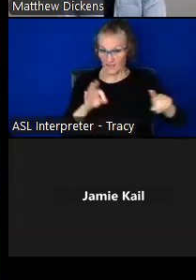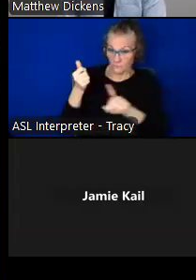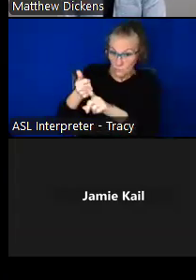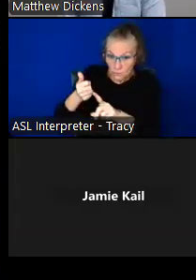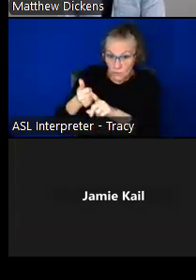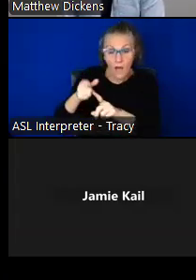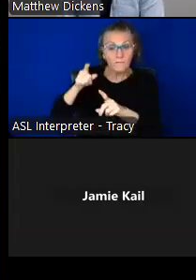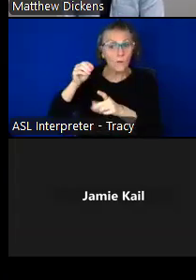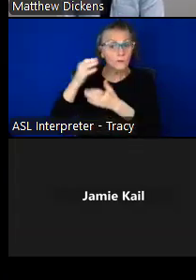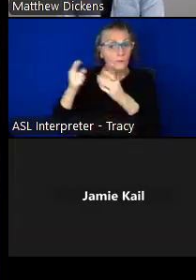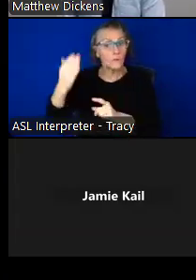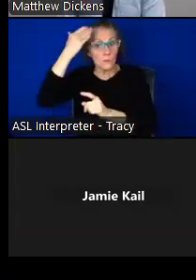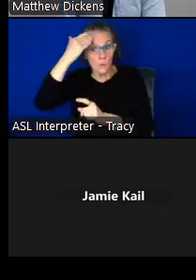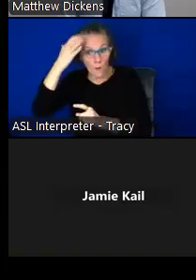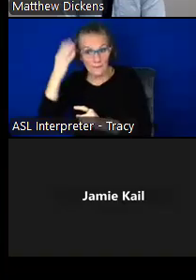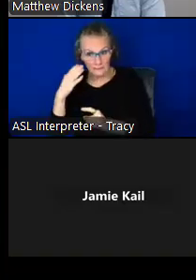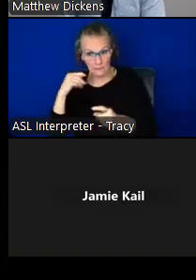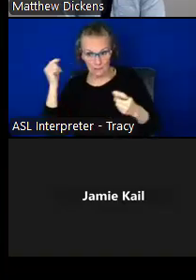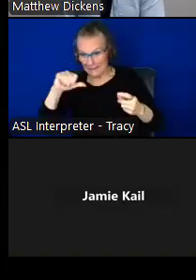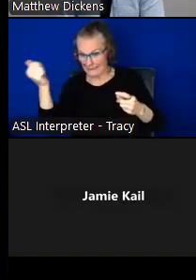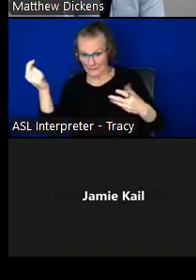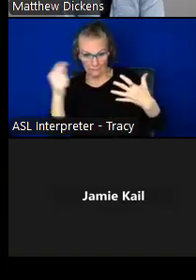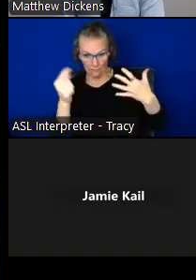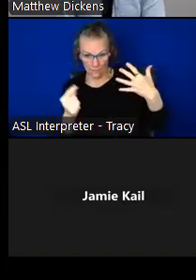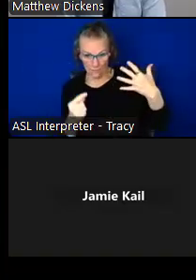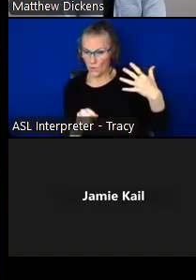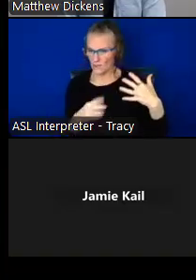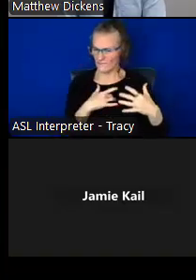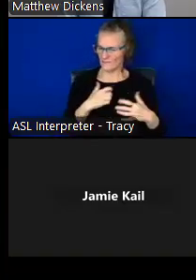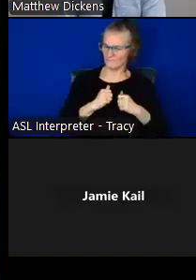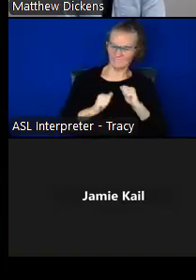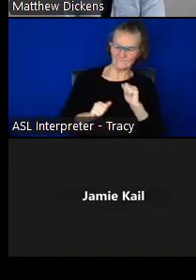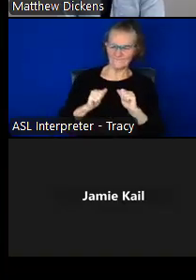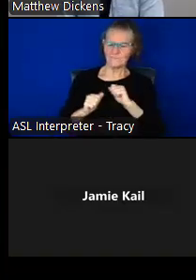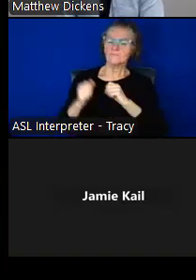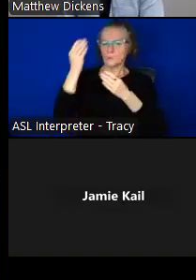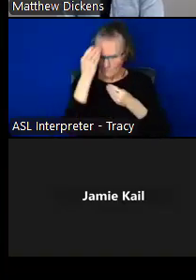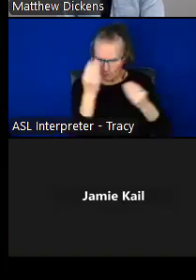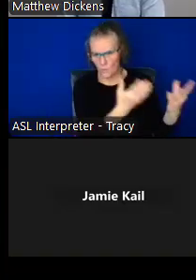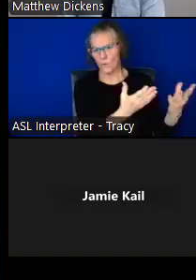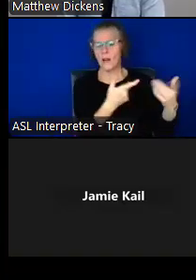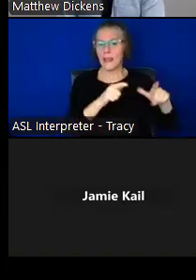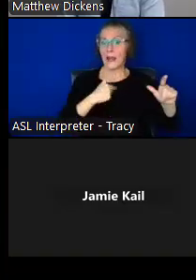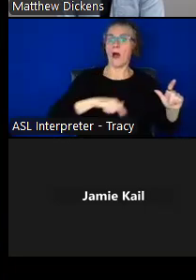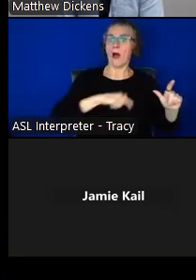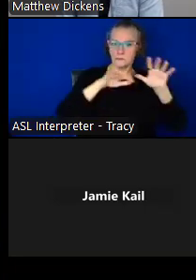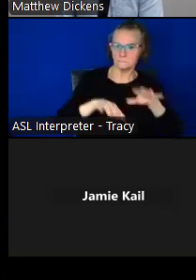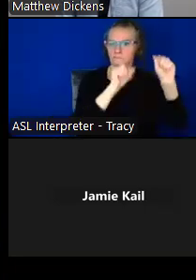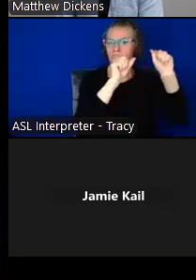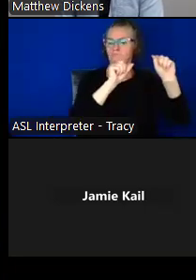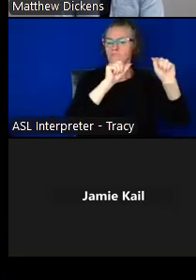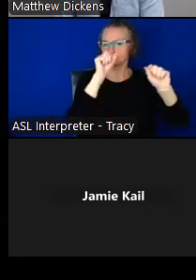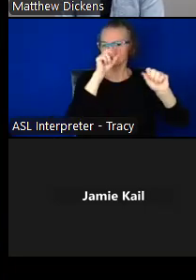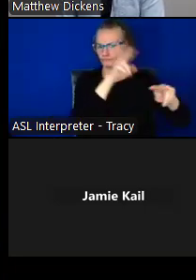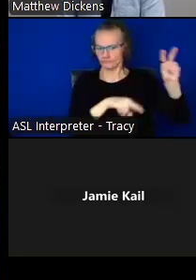know are experiencing any of these situations, or you're just not quite sure, report to APS and let us go in and look at